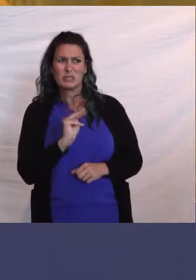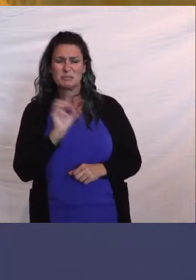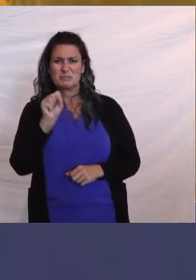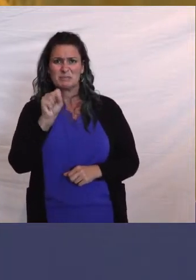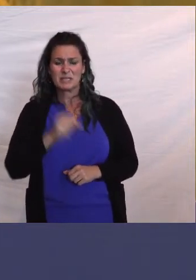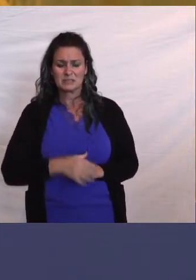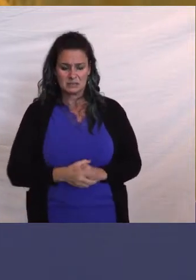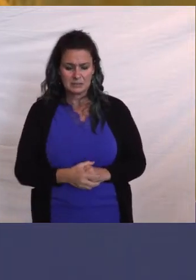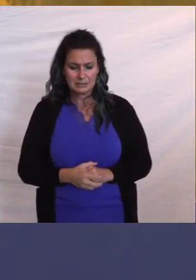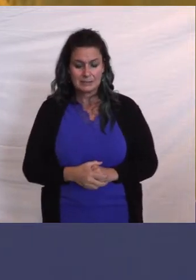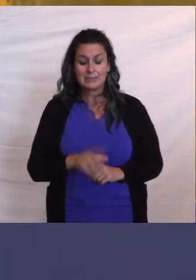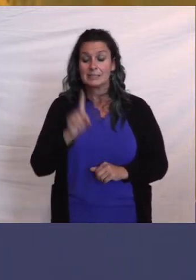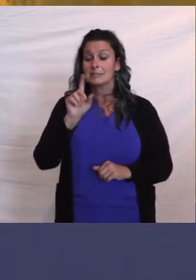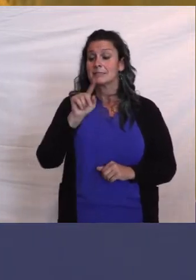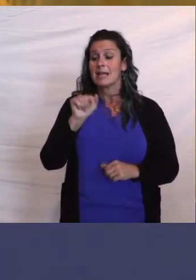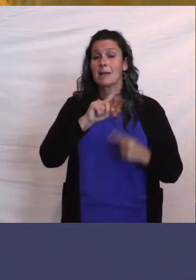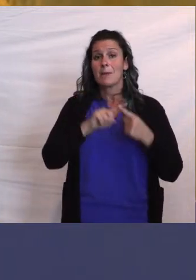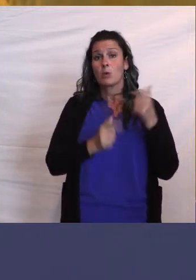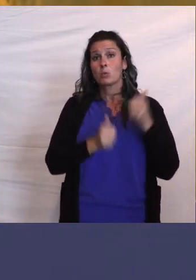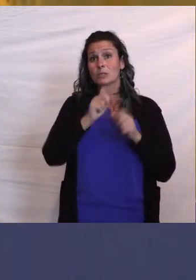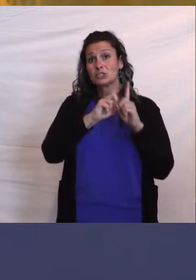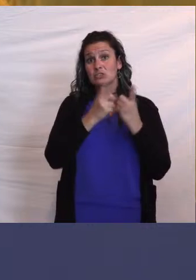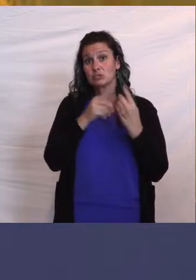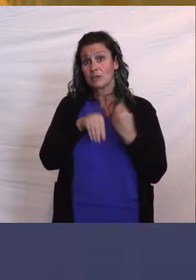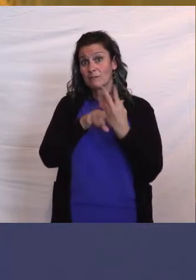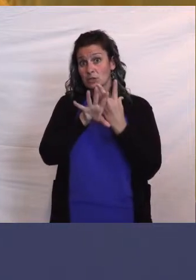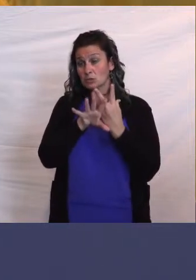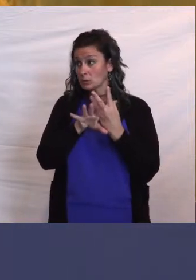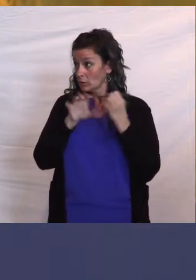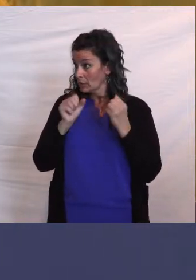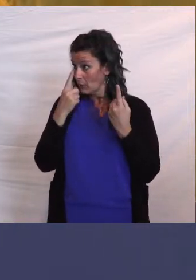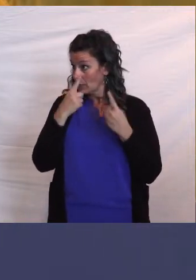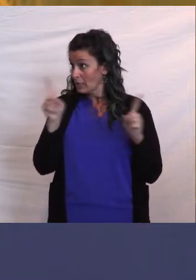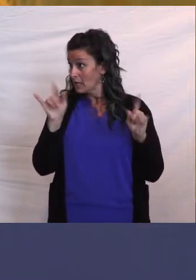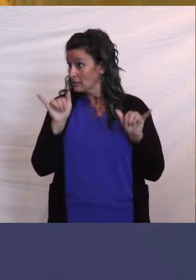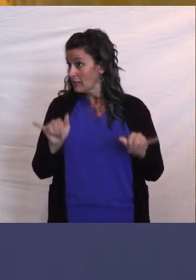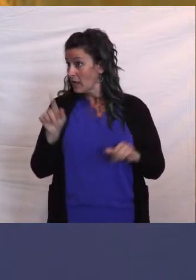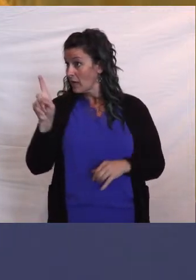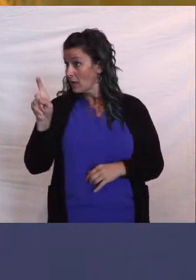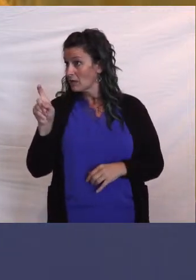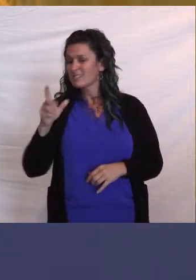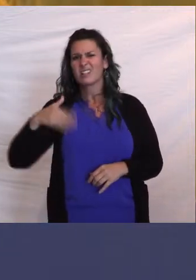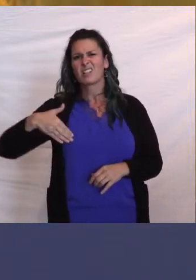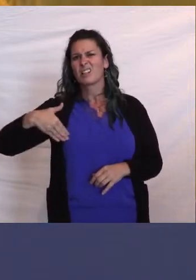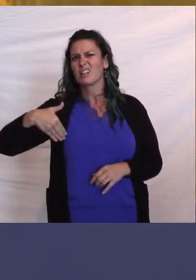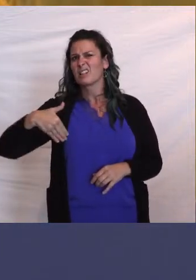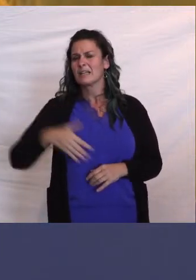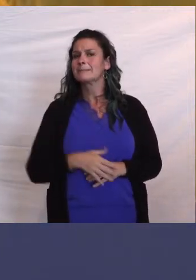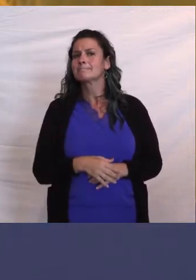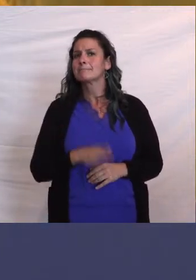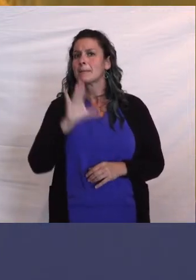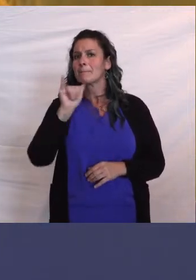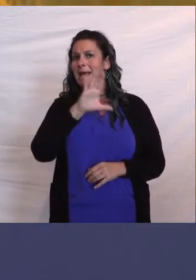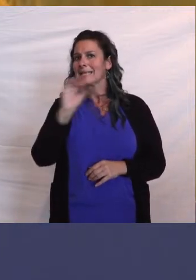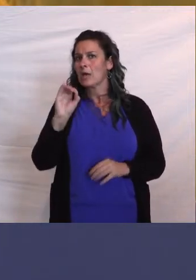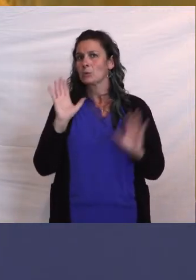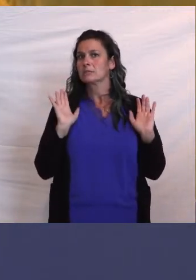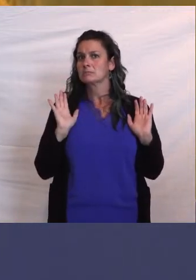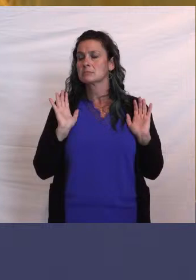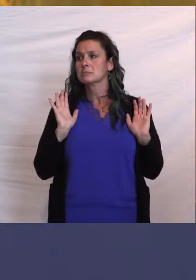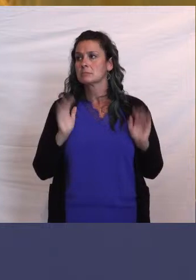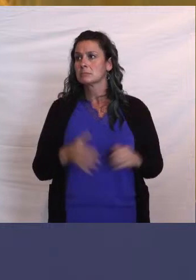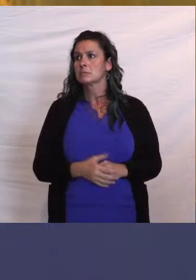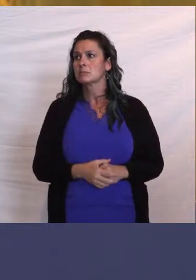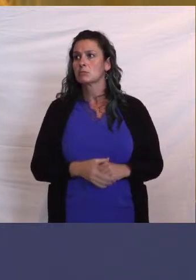Data on which districts are virtual, is that your first question? Do we disclose that? At this point, we don't. I think we do this by county,